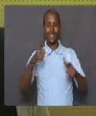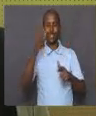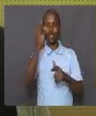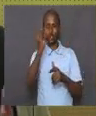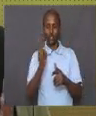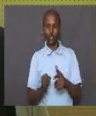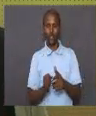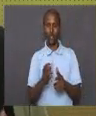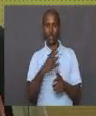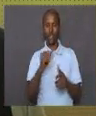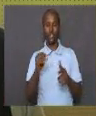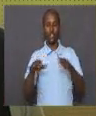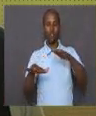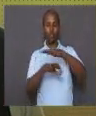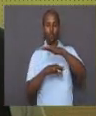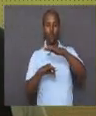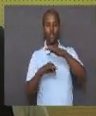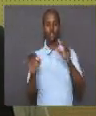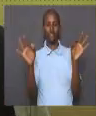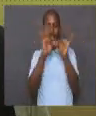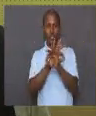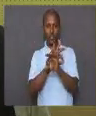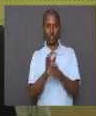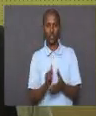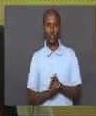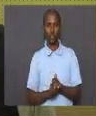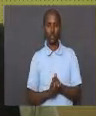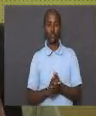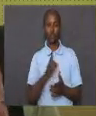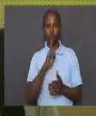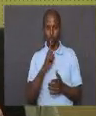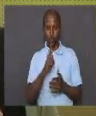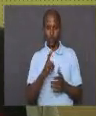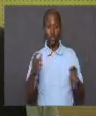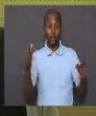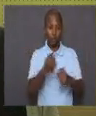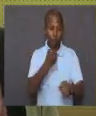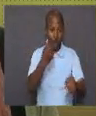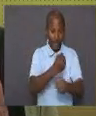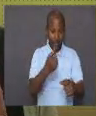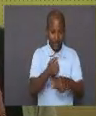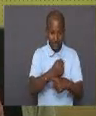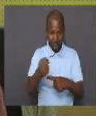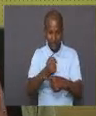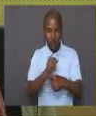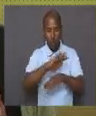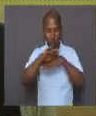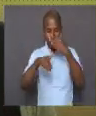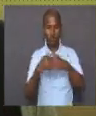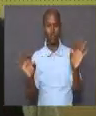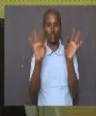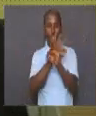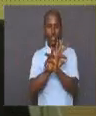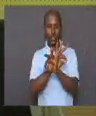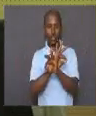integer or floor functions. Be sure to practice using all of these